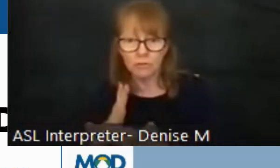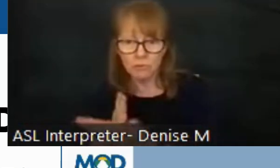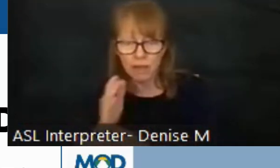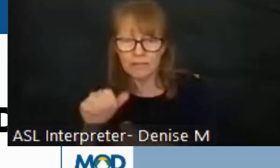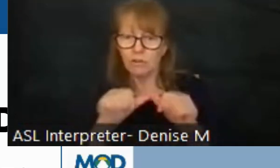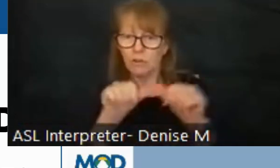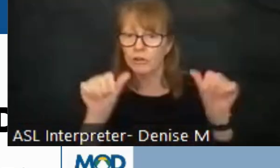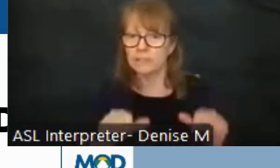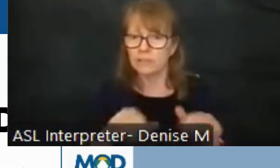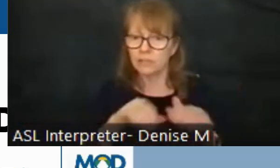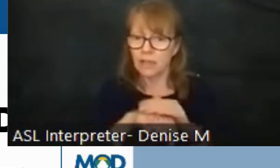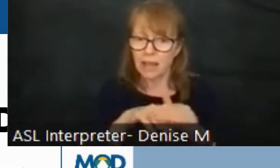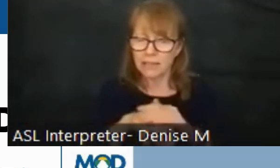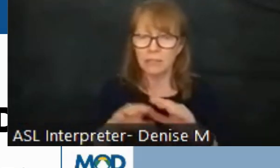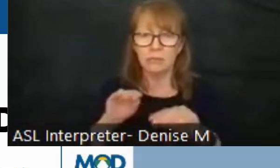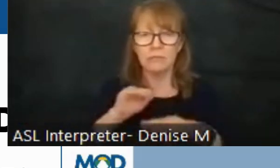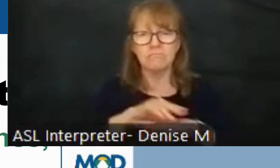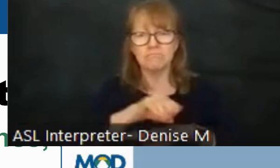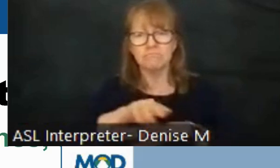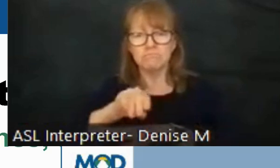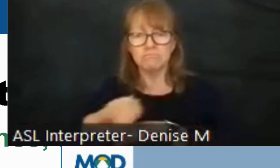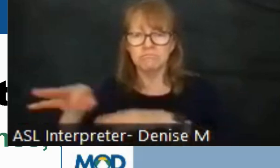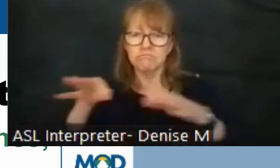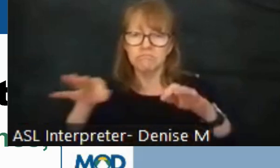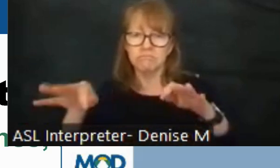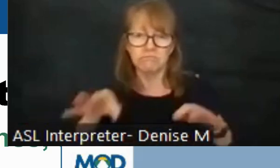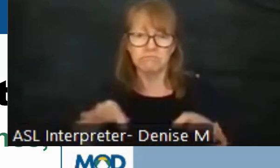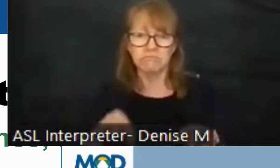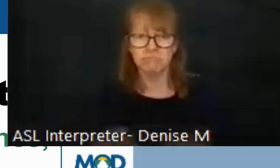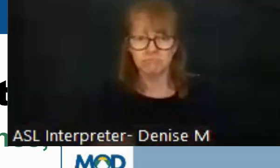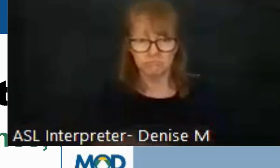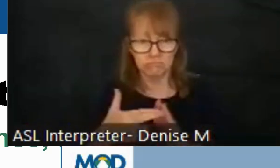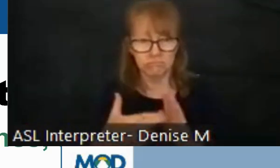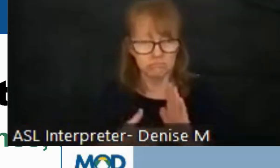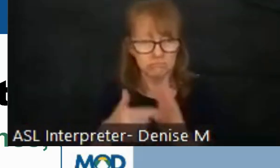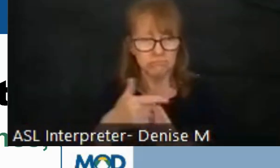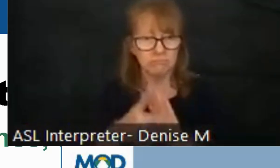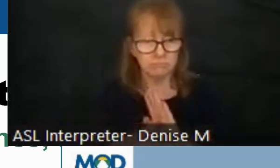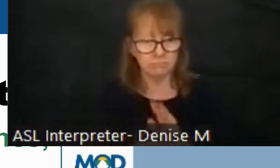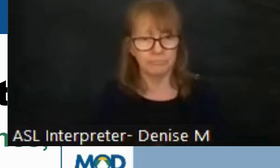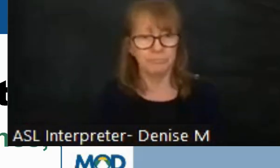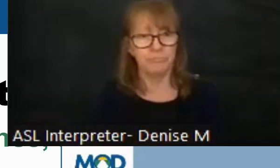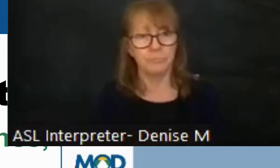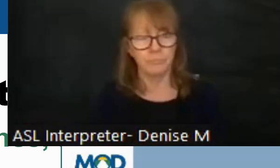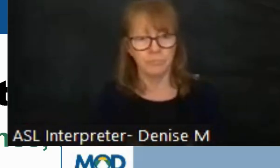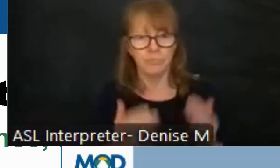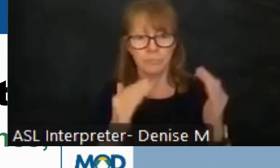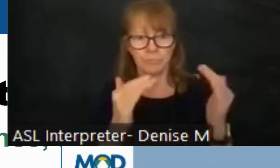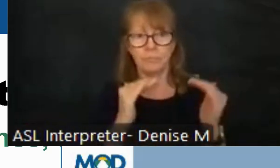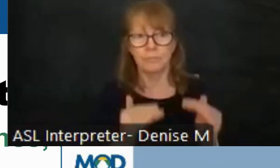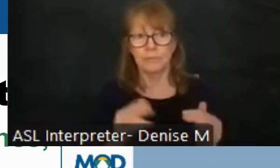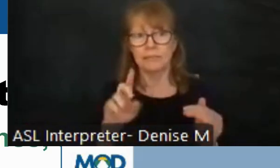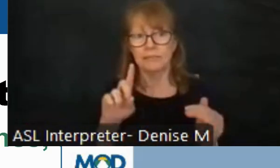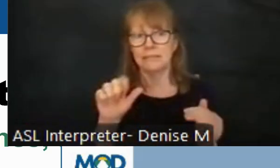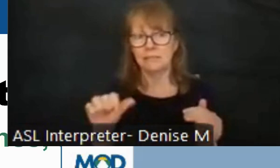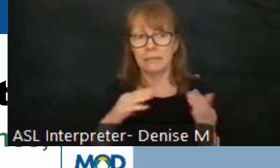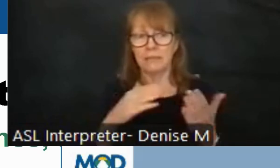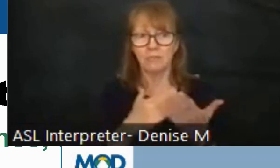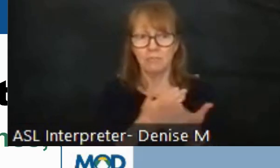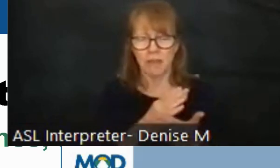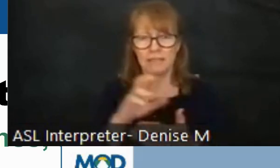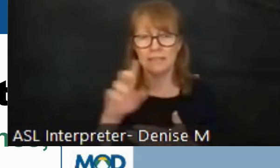architectural access. Next slide, please. So as I mentioned, the Disability Rights Unit, or